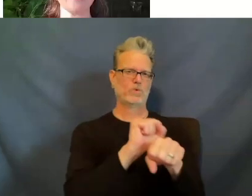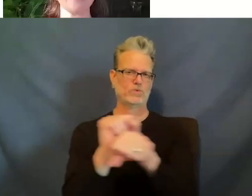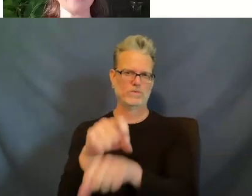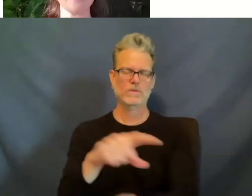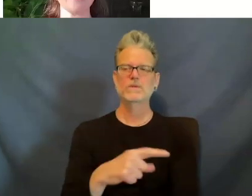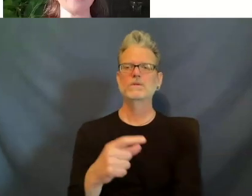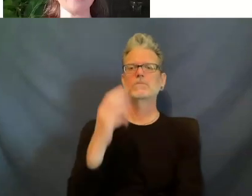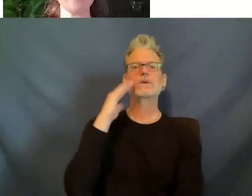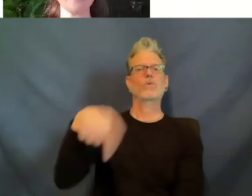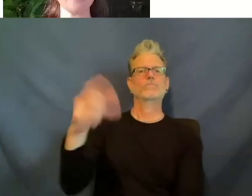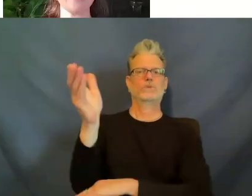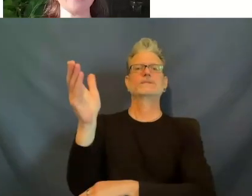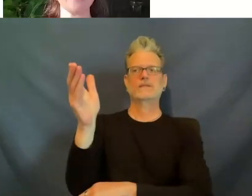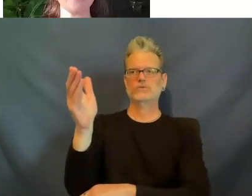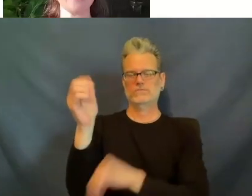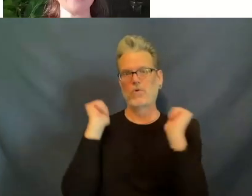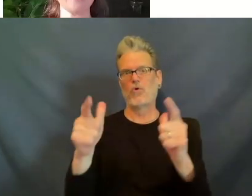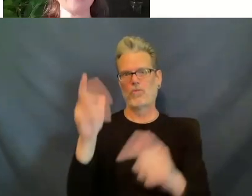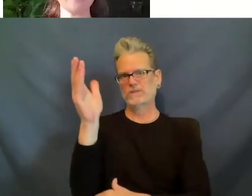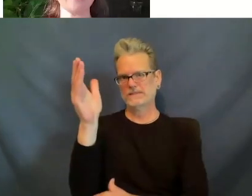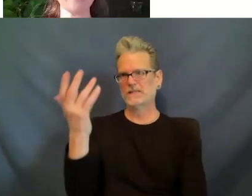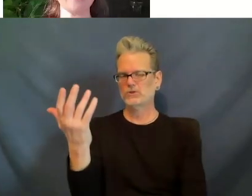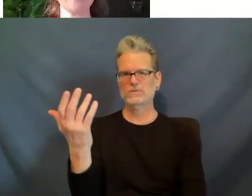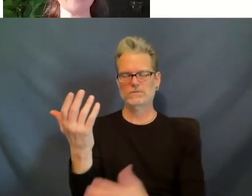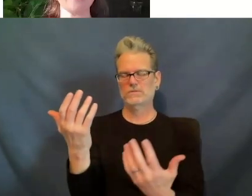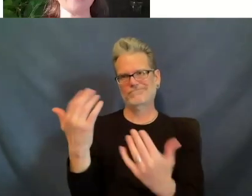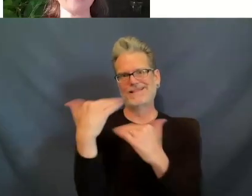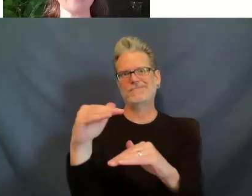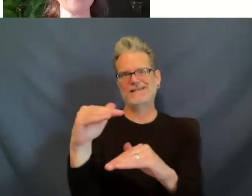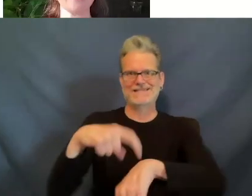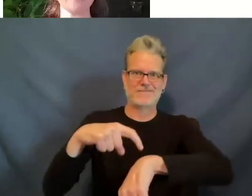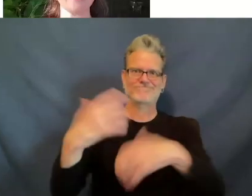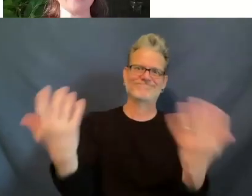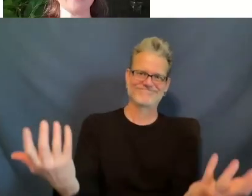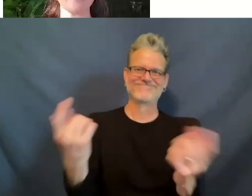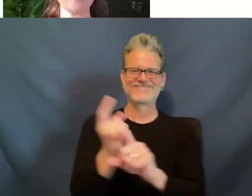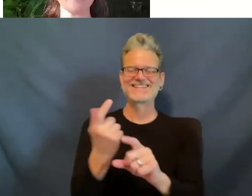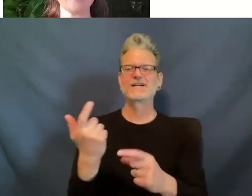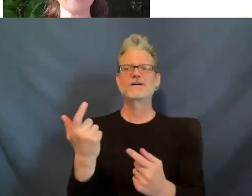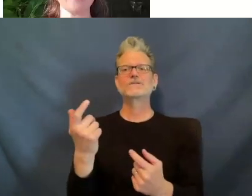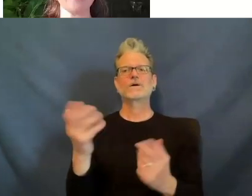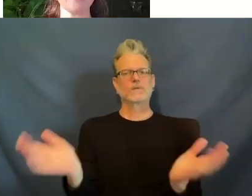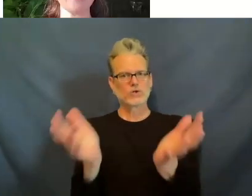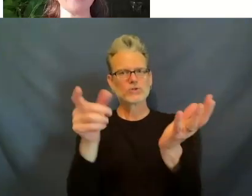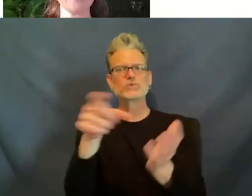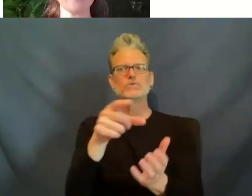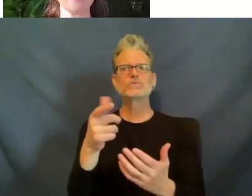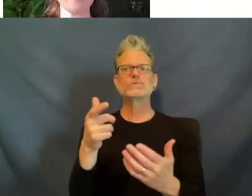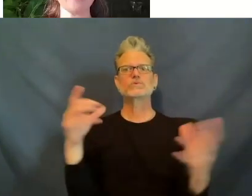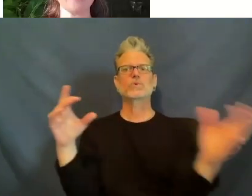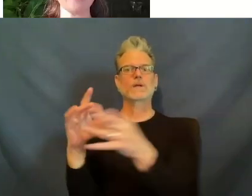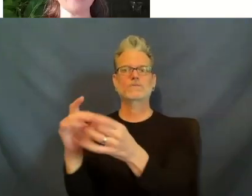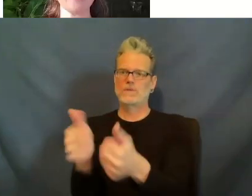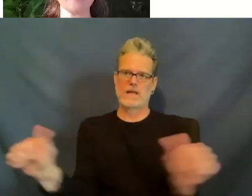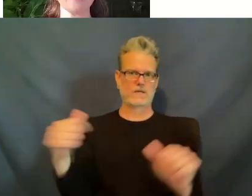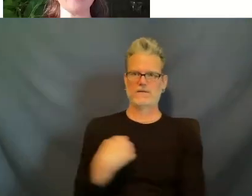know this presentation and all presentations can only cover so much. So do want to just encourage folks to connect with any of us